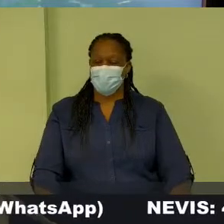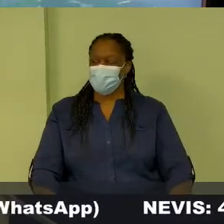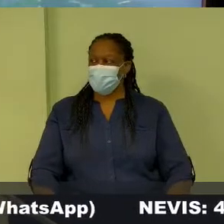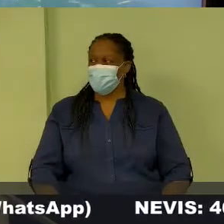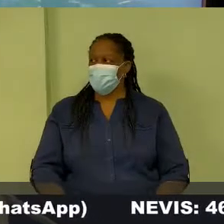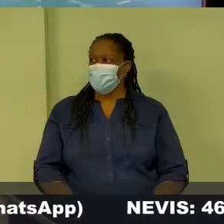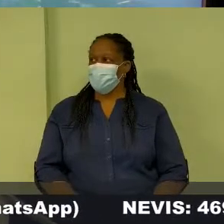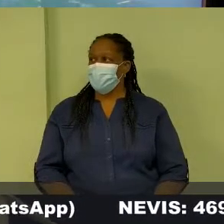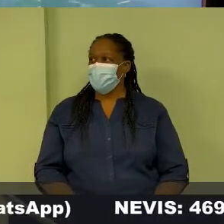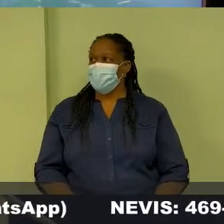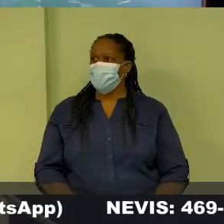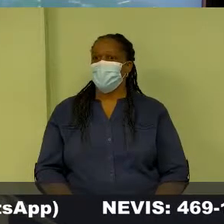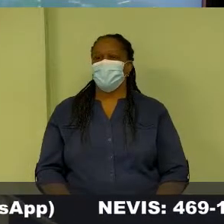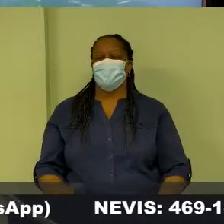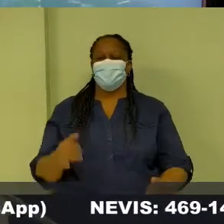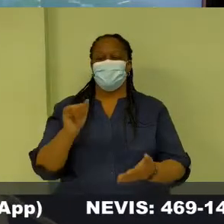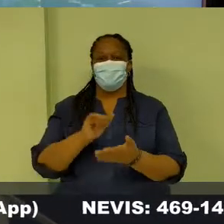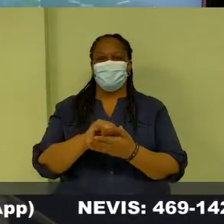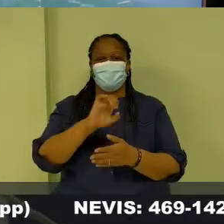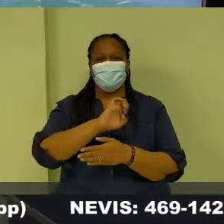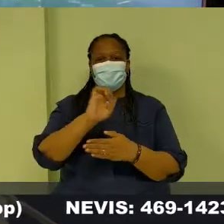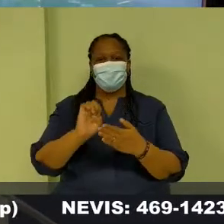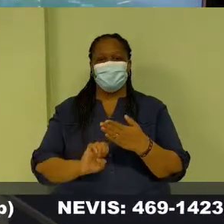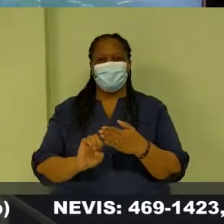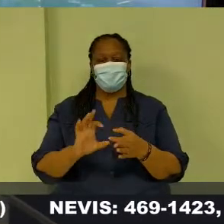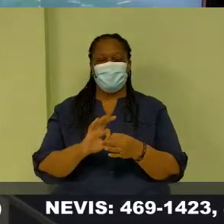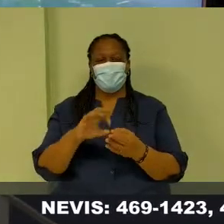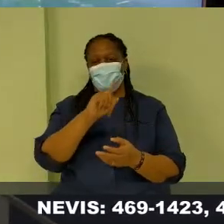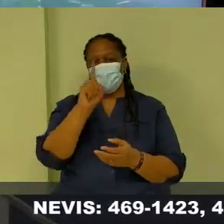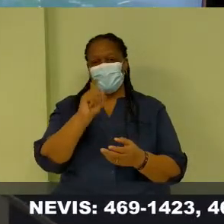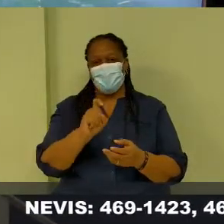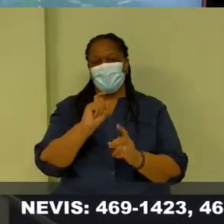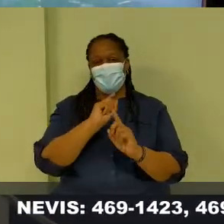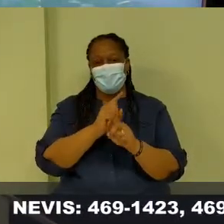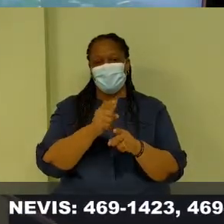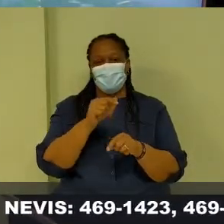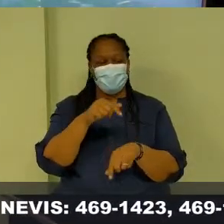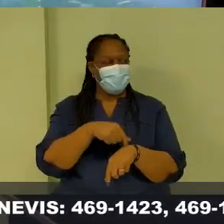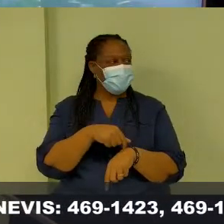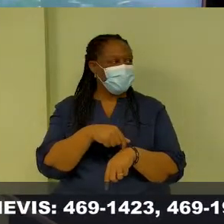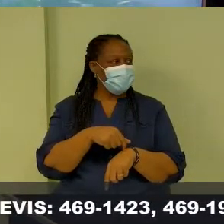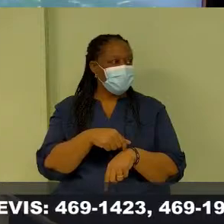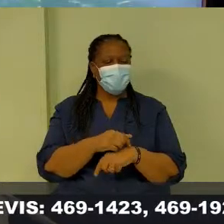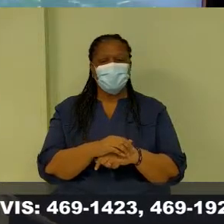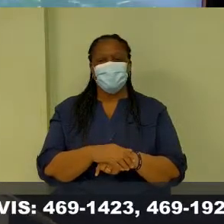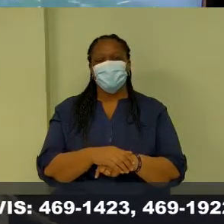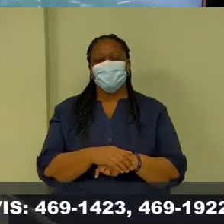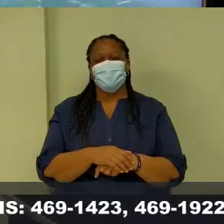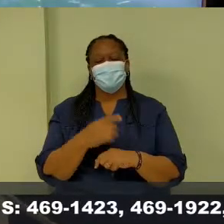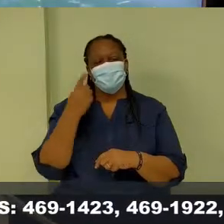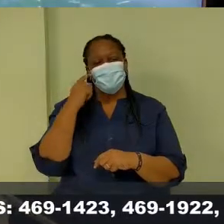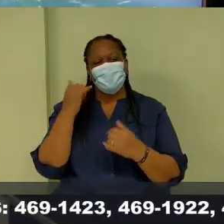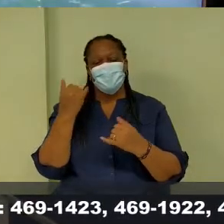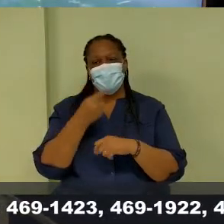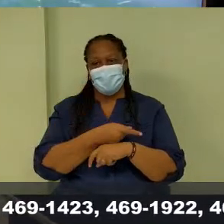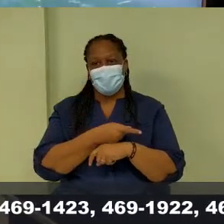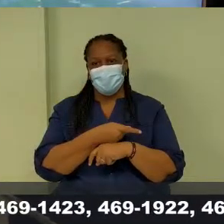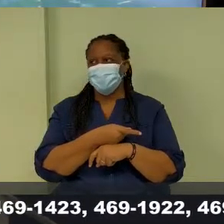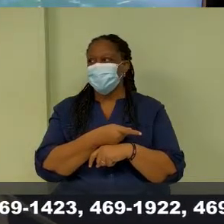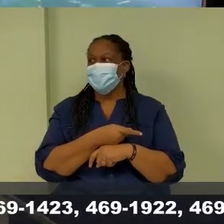Thank you, Dr. Laws. That brings us to the end of our question and answer segment for today and the end of